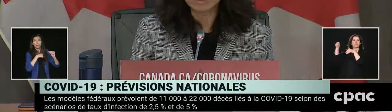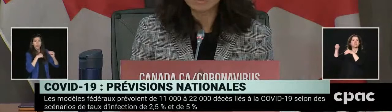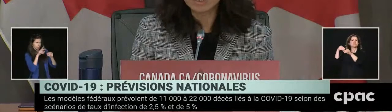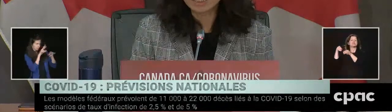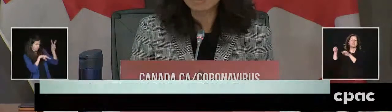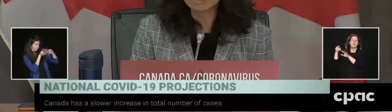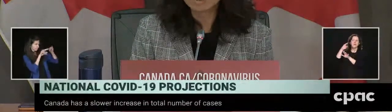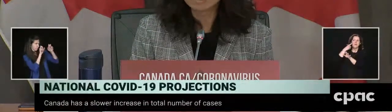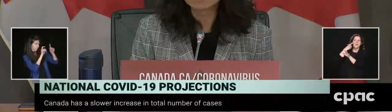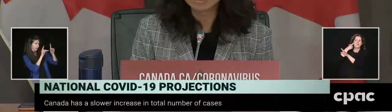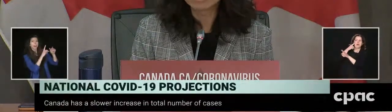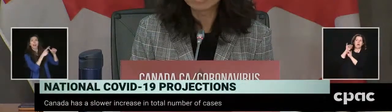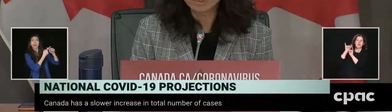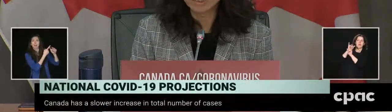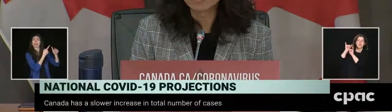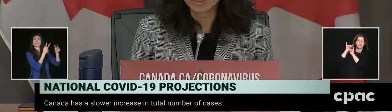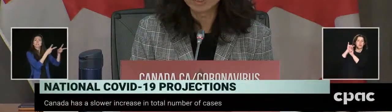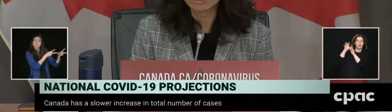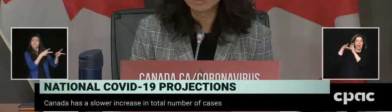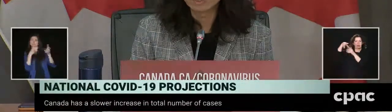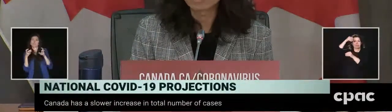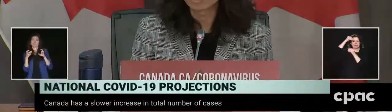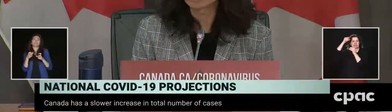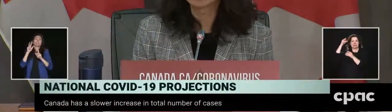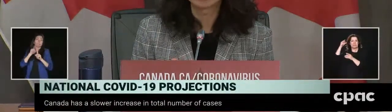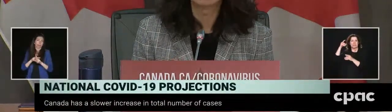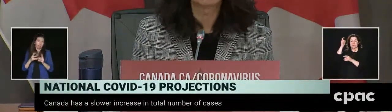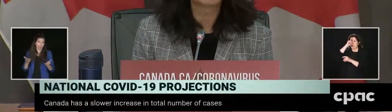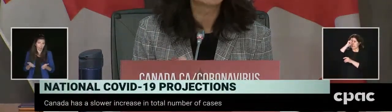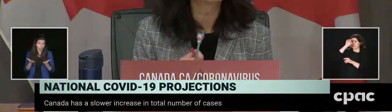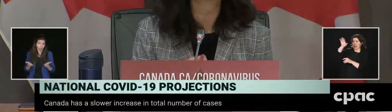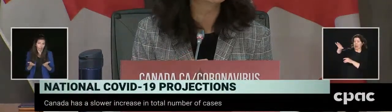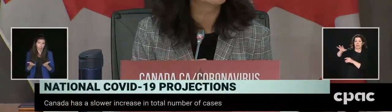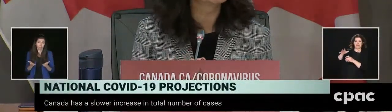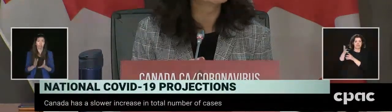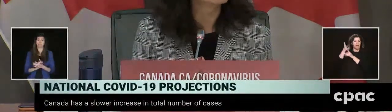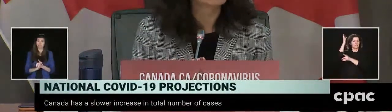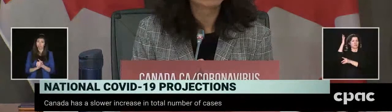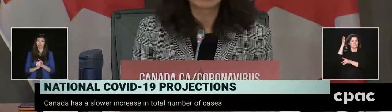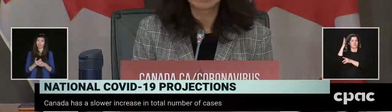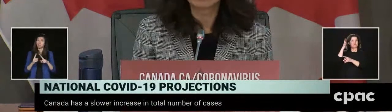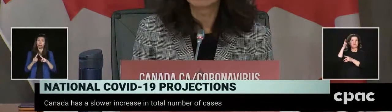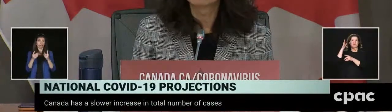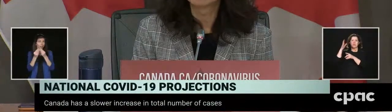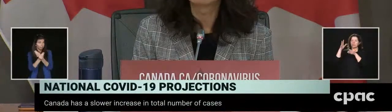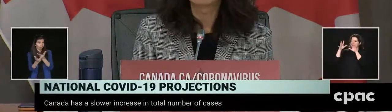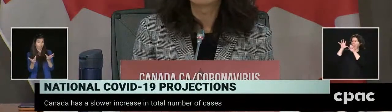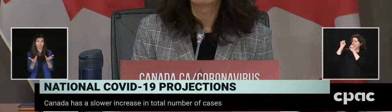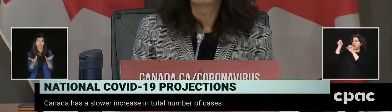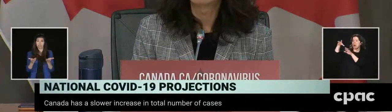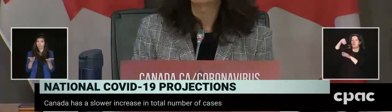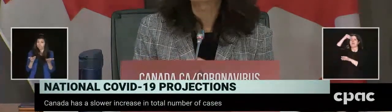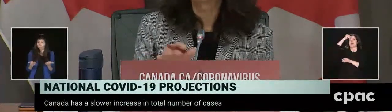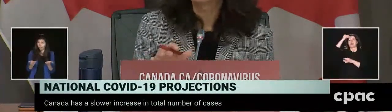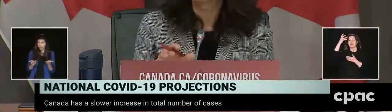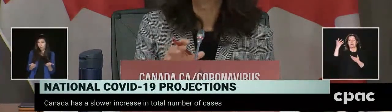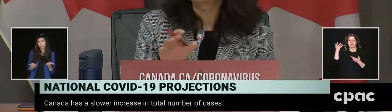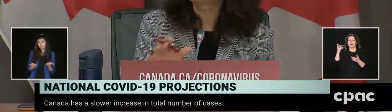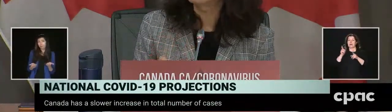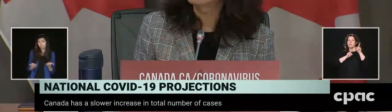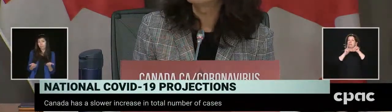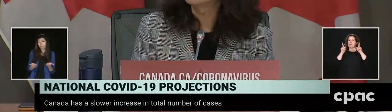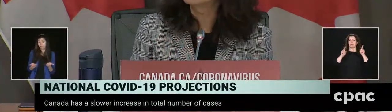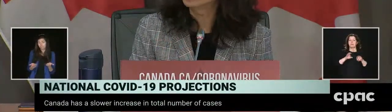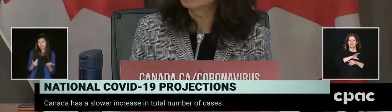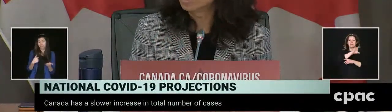I think right now is a period of time when across the country we're coming together to say, well, how